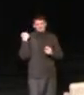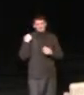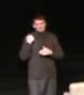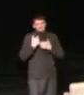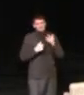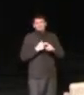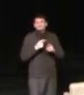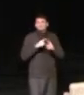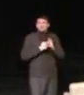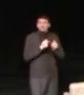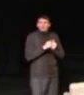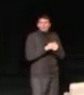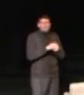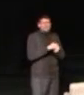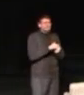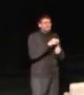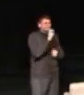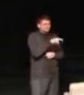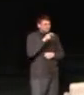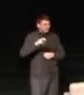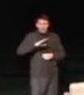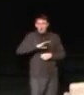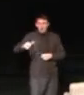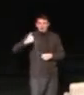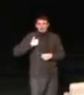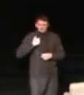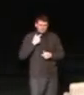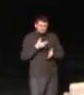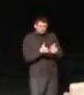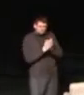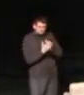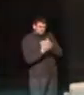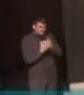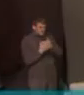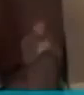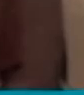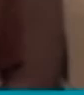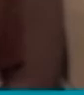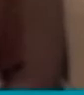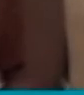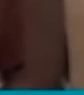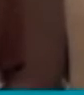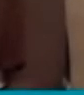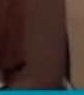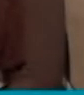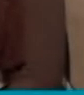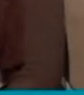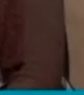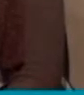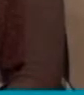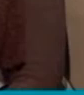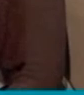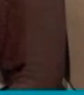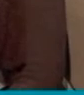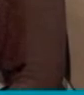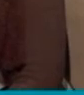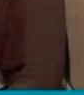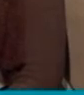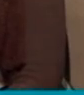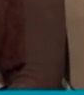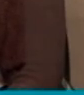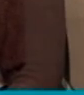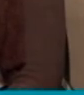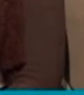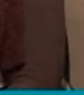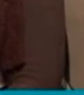series of cross-Canada consultations that took place where A few thousand Canadians were consulted about the kinds of